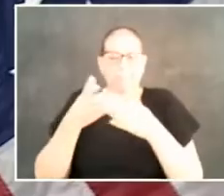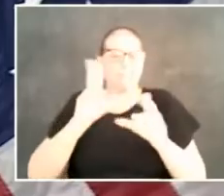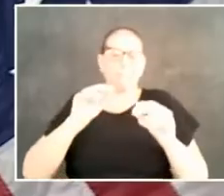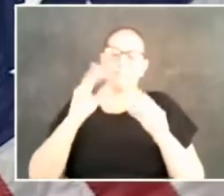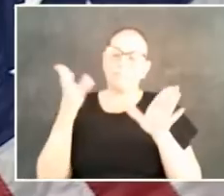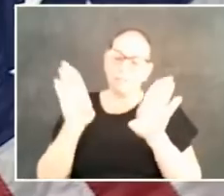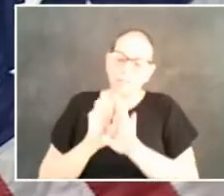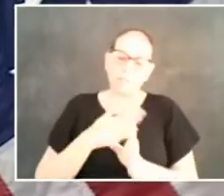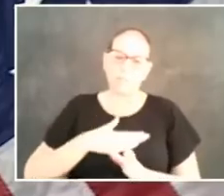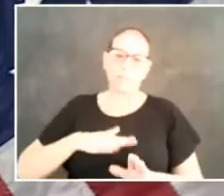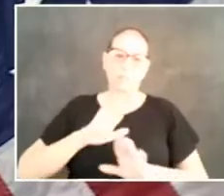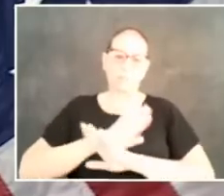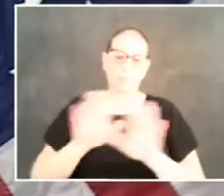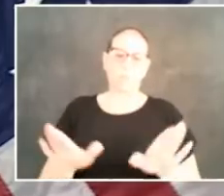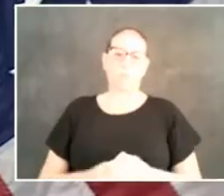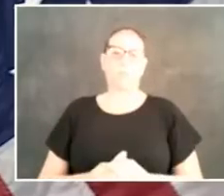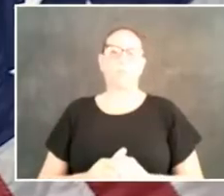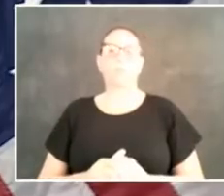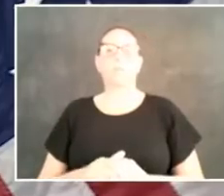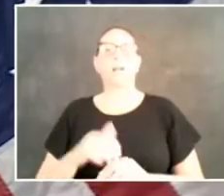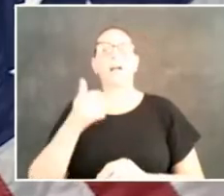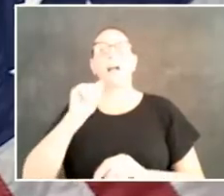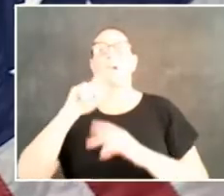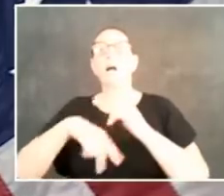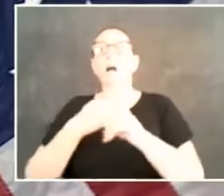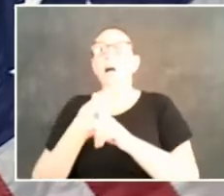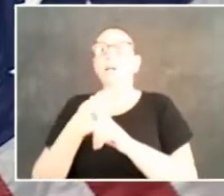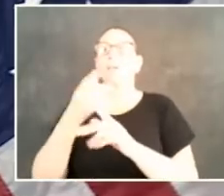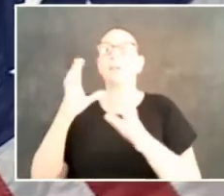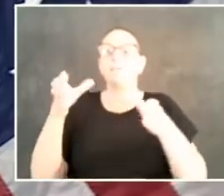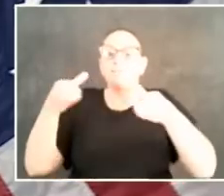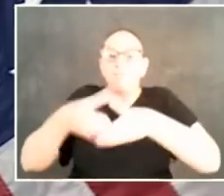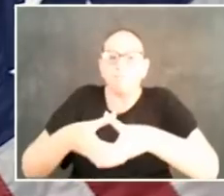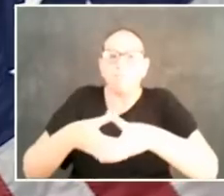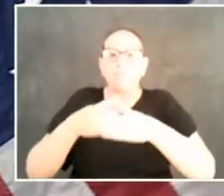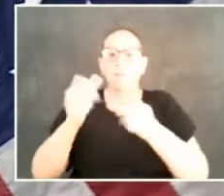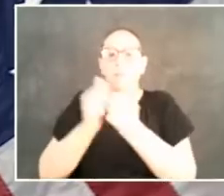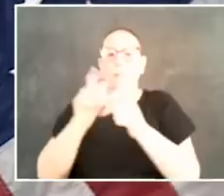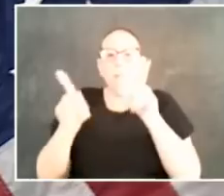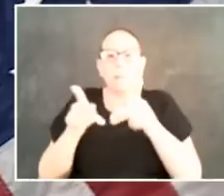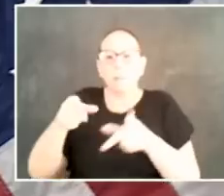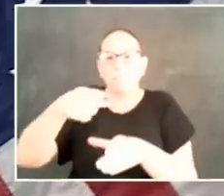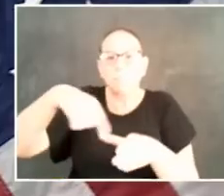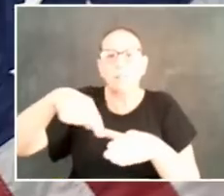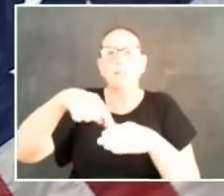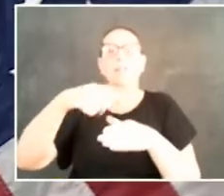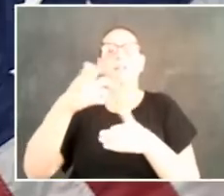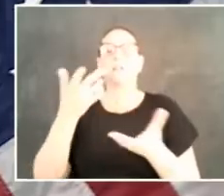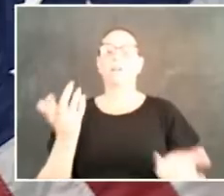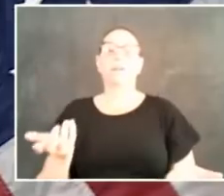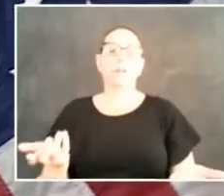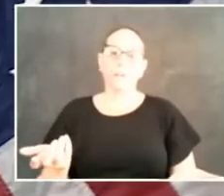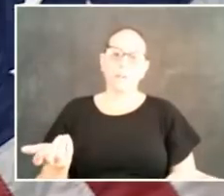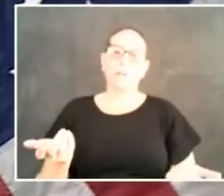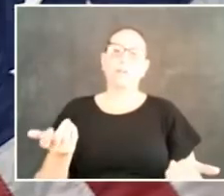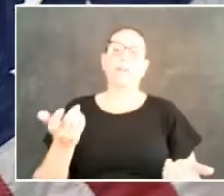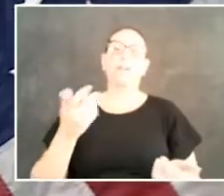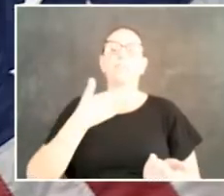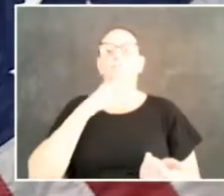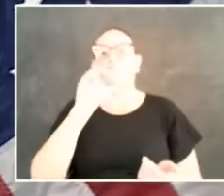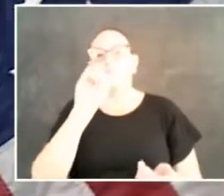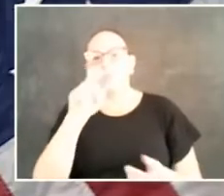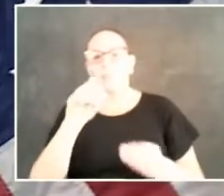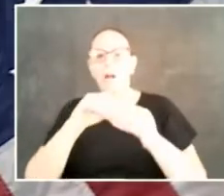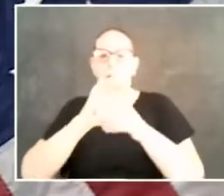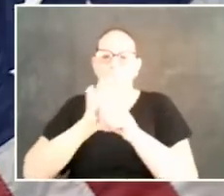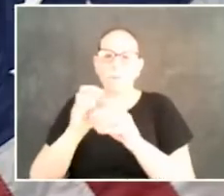attract large numbers of people, the chance of social distancing being maintained is minimal. And it's